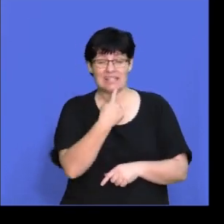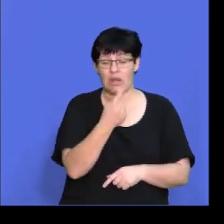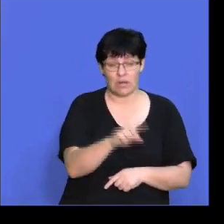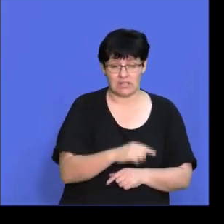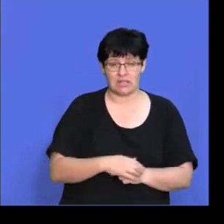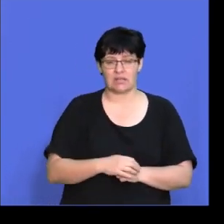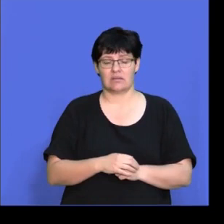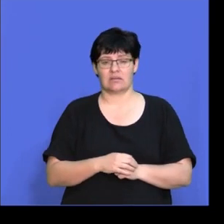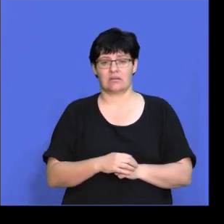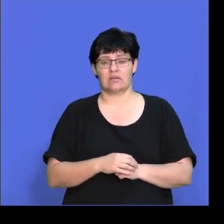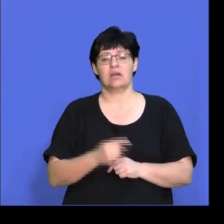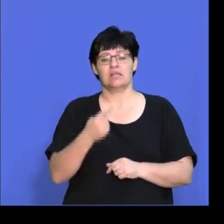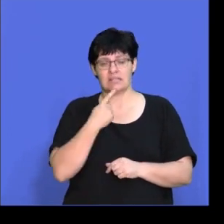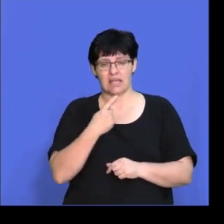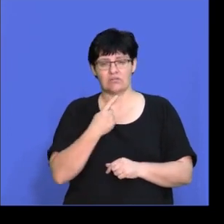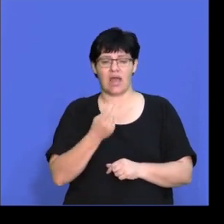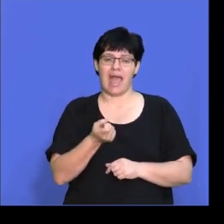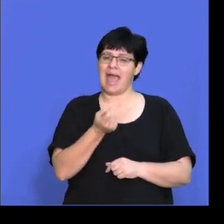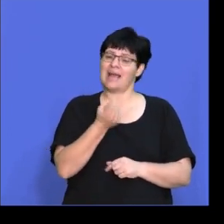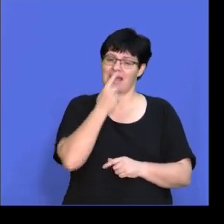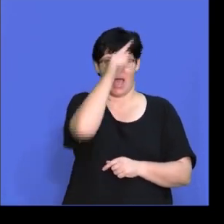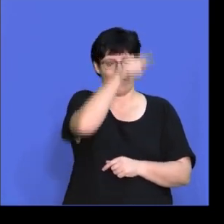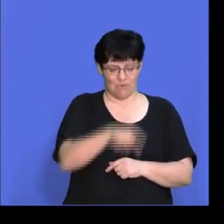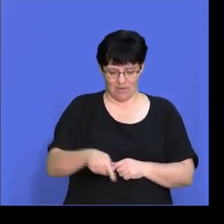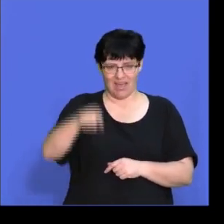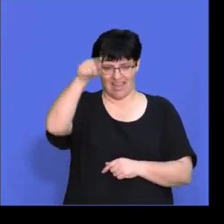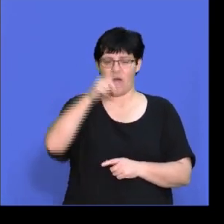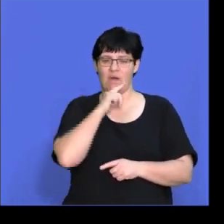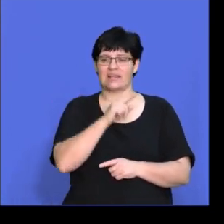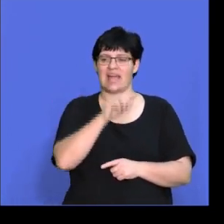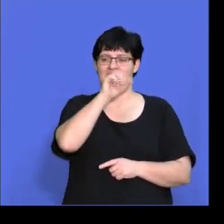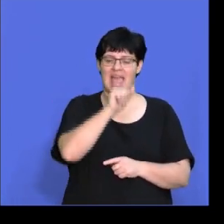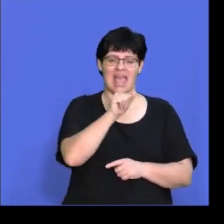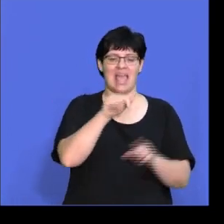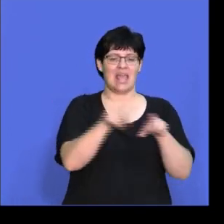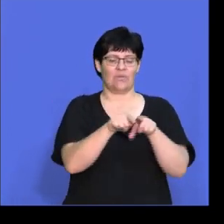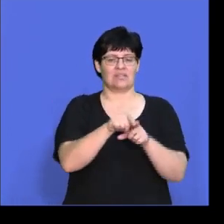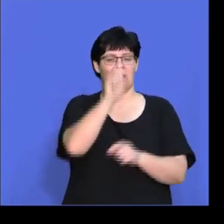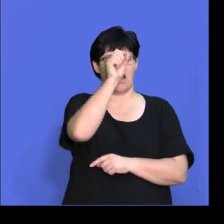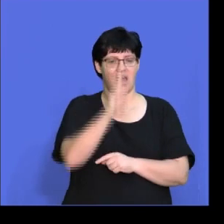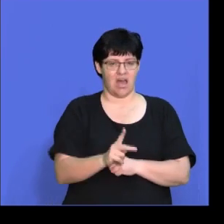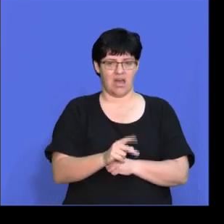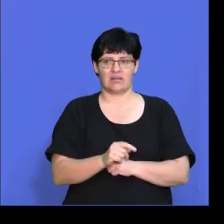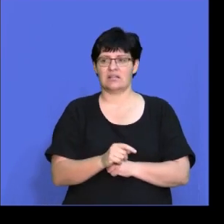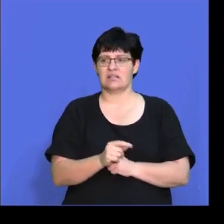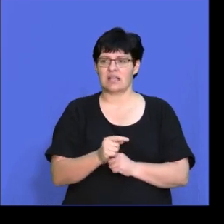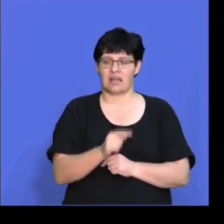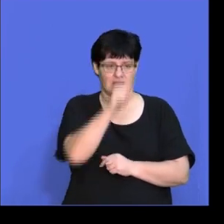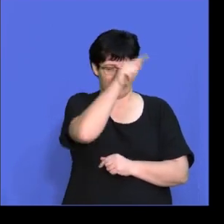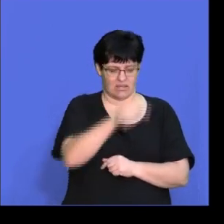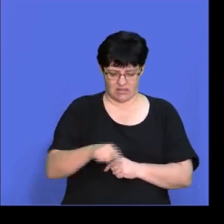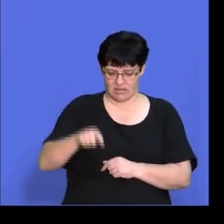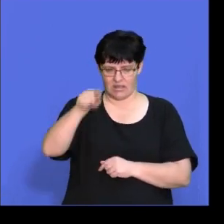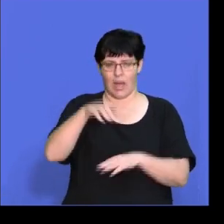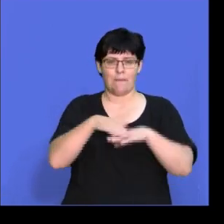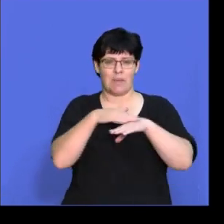that represents, it represents a happy parabola. We can see because the a would be equal to a half. So it would be a parabola